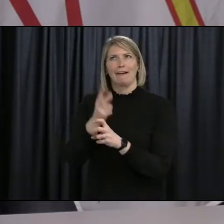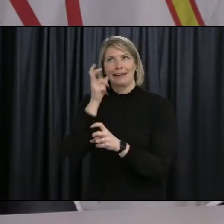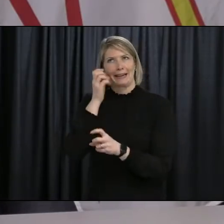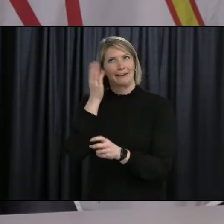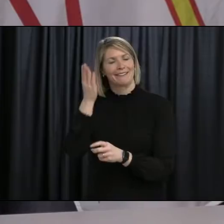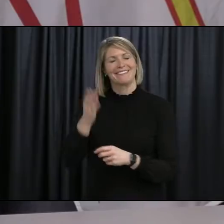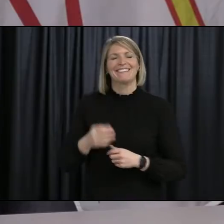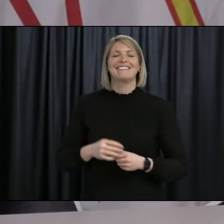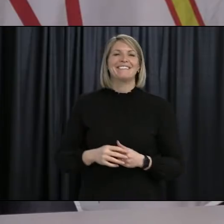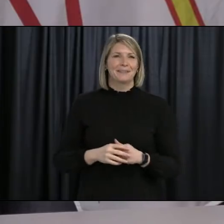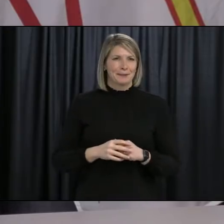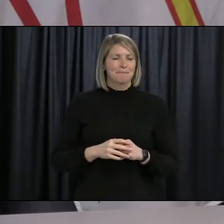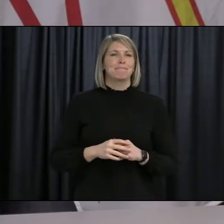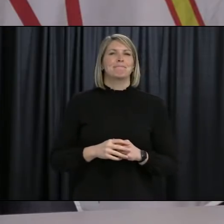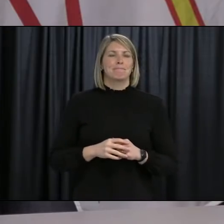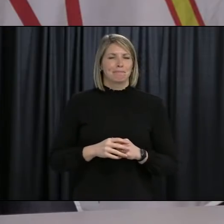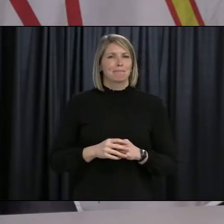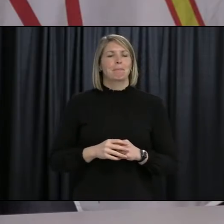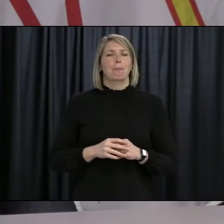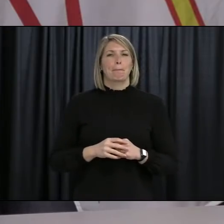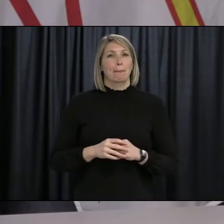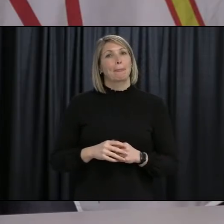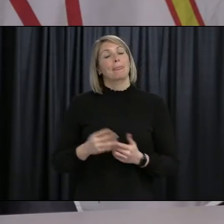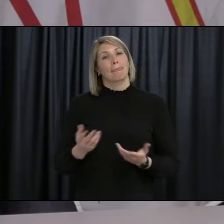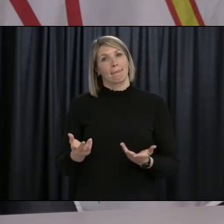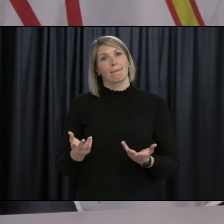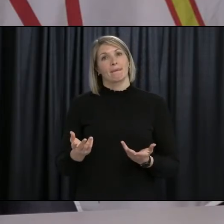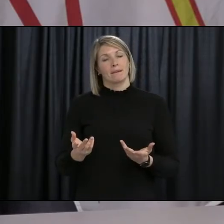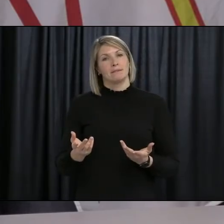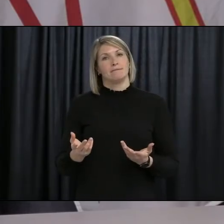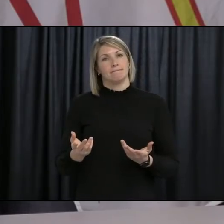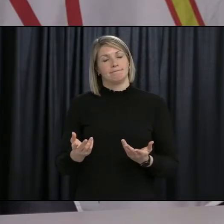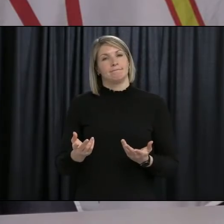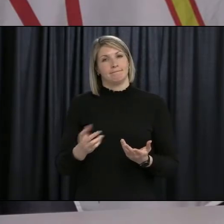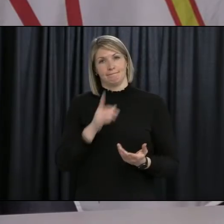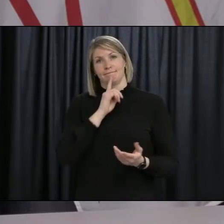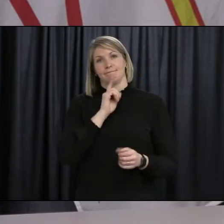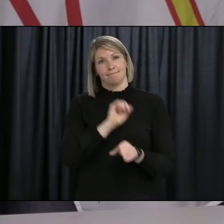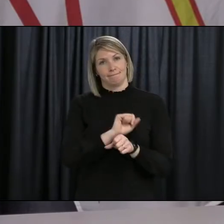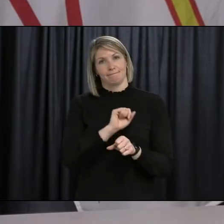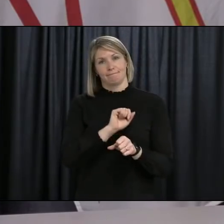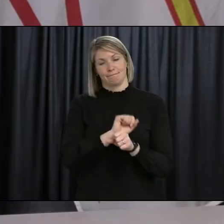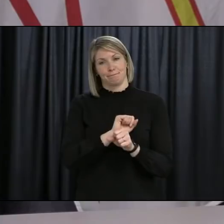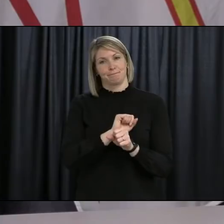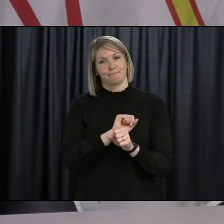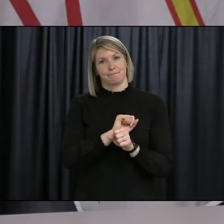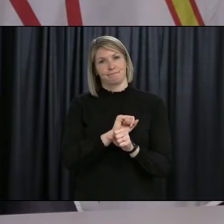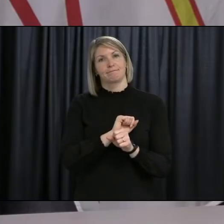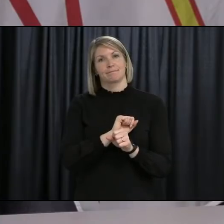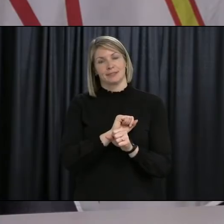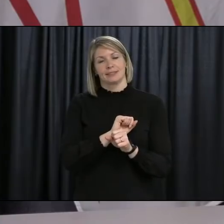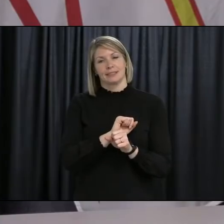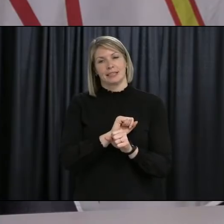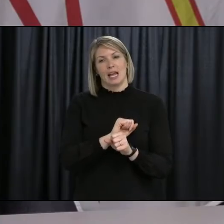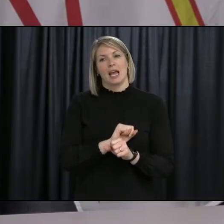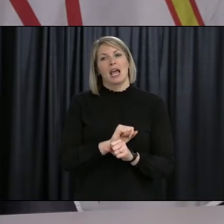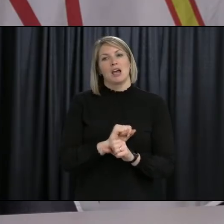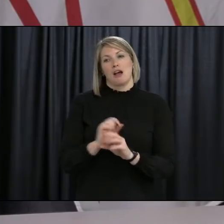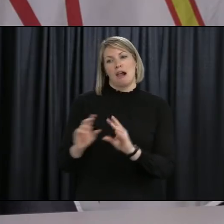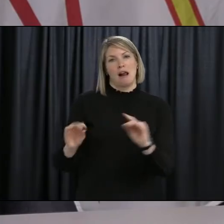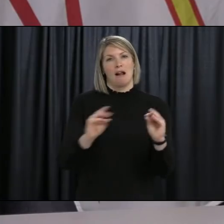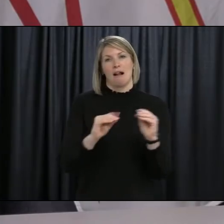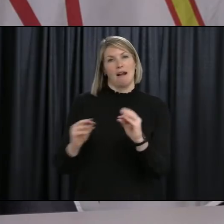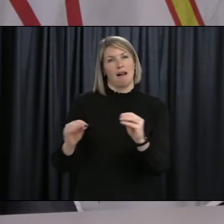saying. It can be quite significant. It can serve to increase